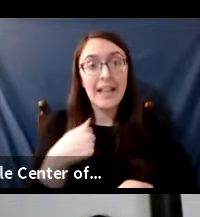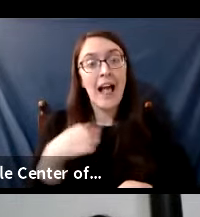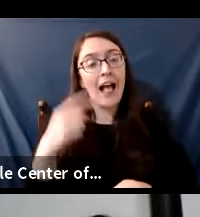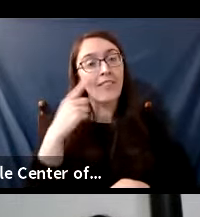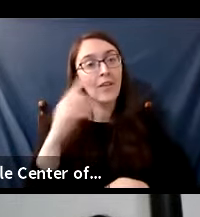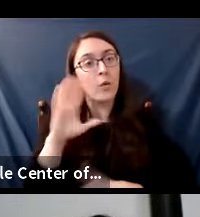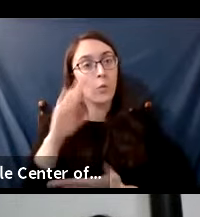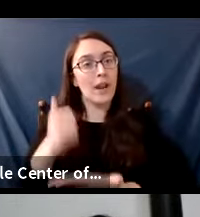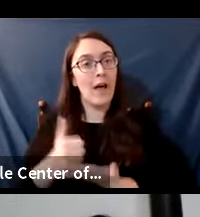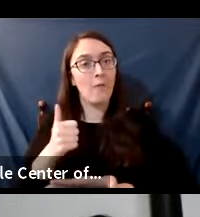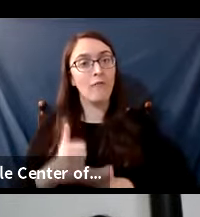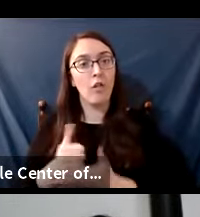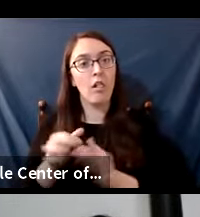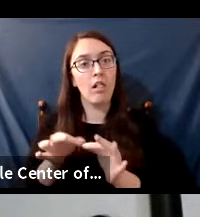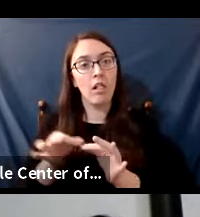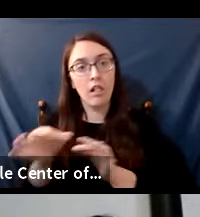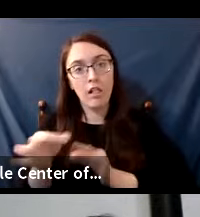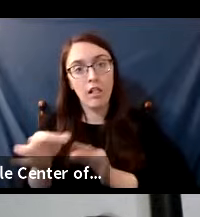to move it to 11.